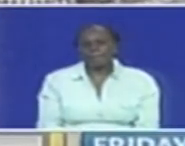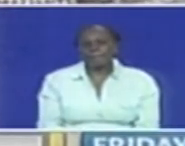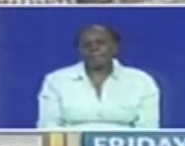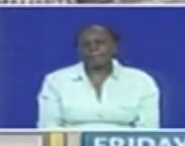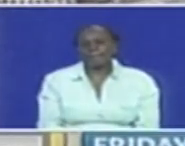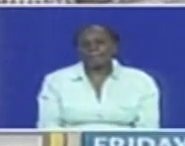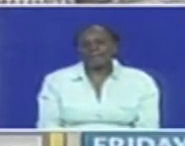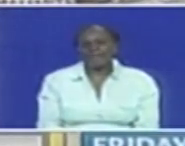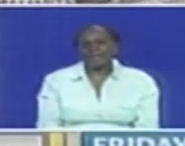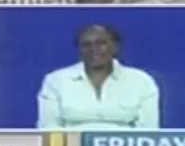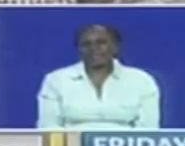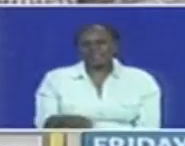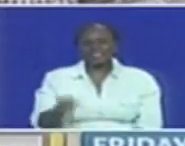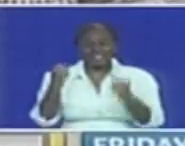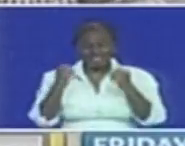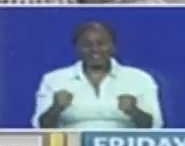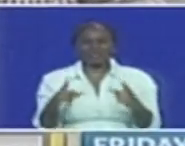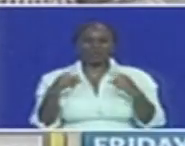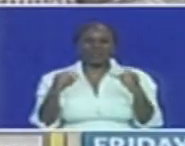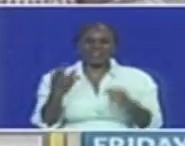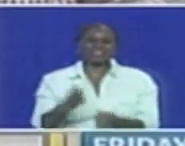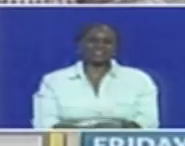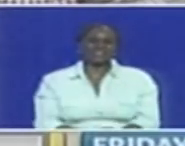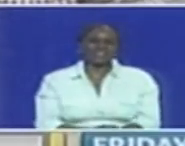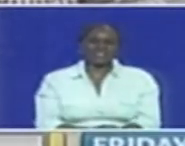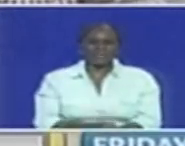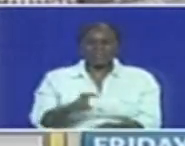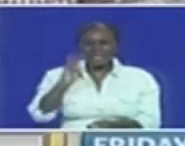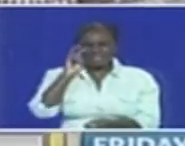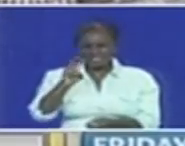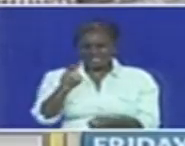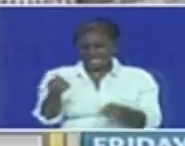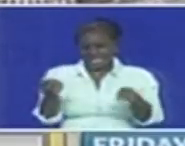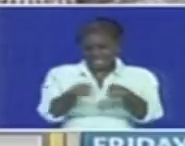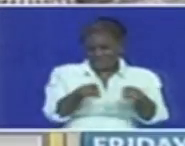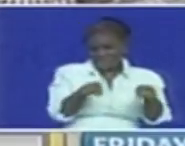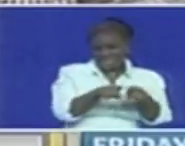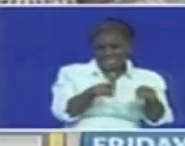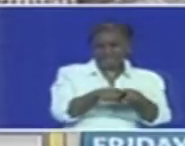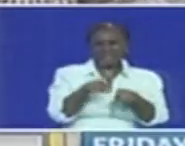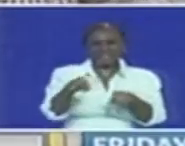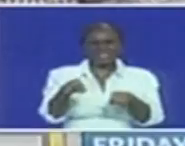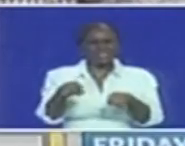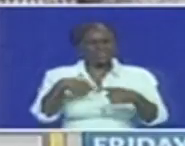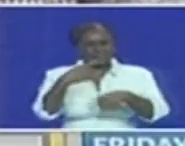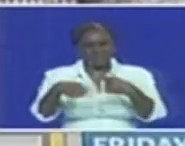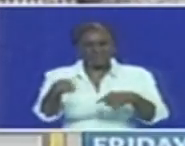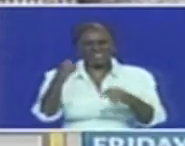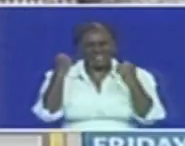Continuity. That's a tough one. There you are. I look for a synonym and use that instead of